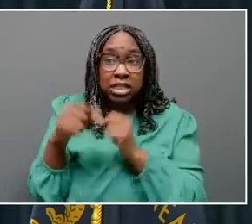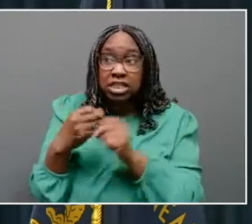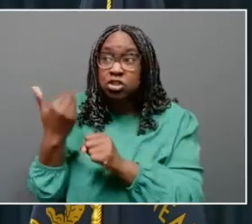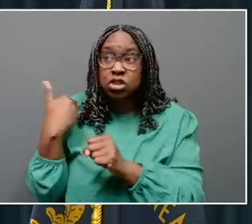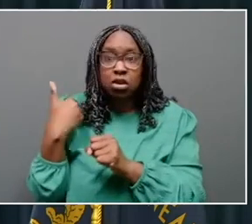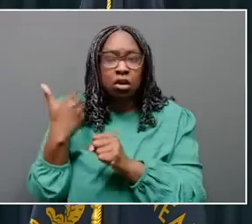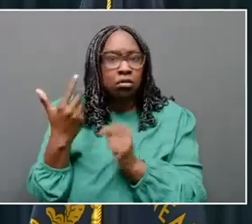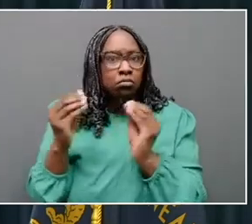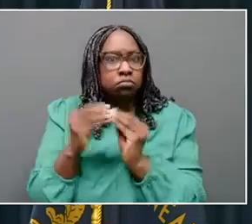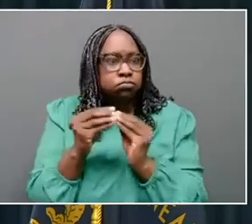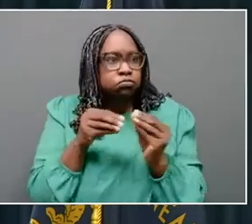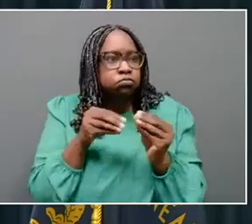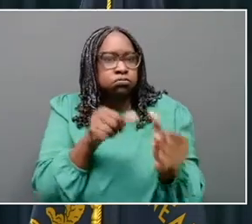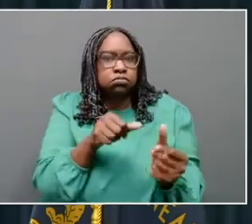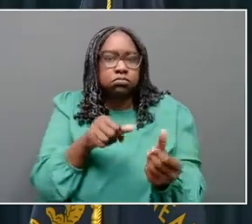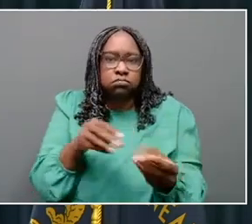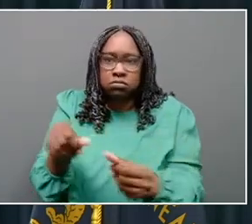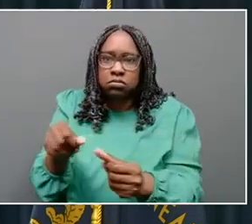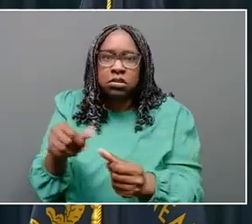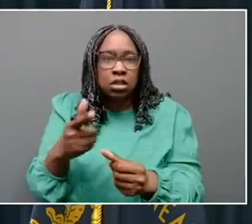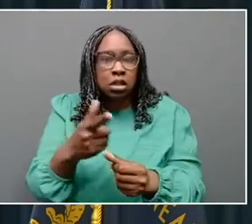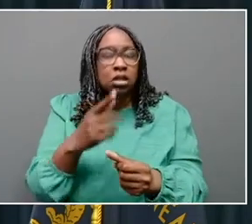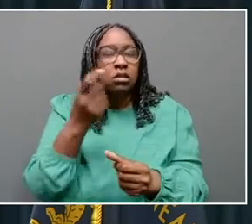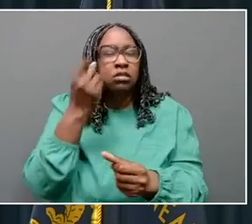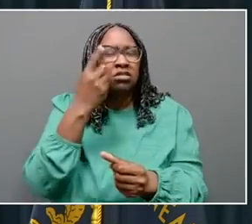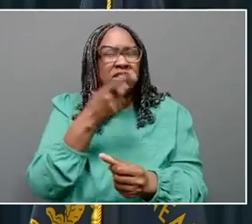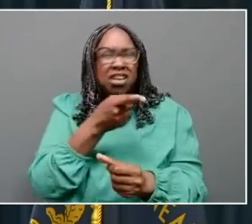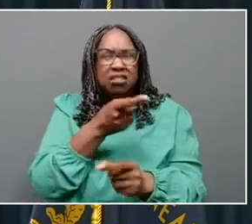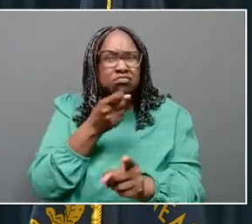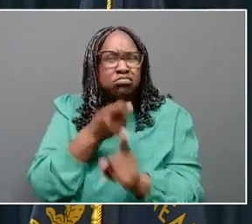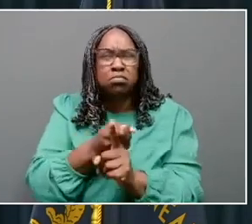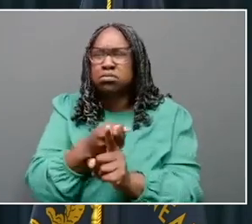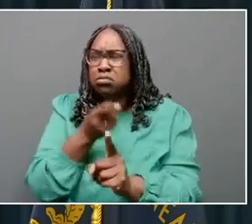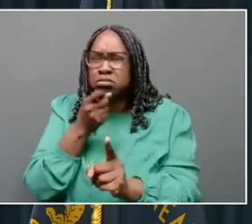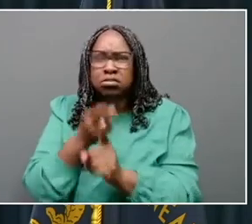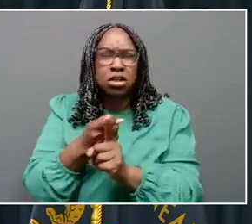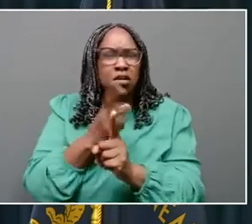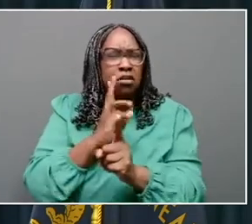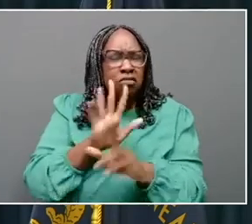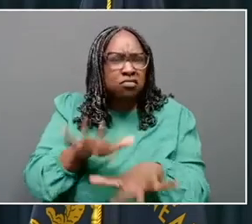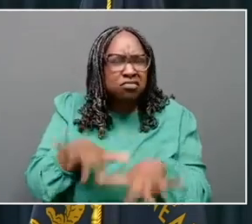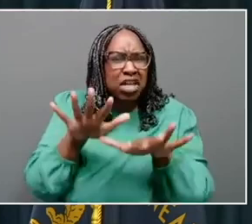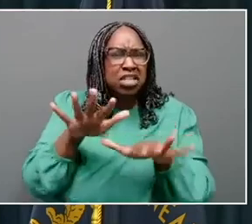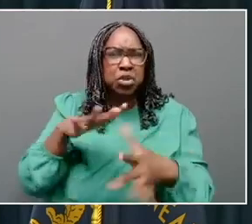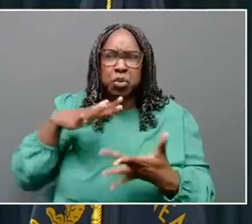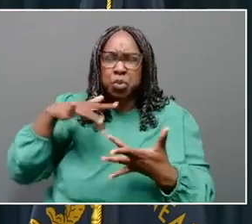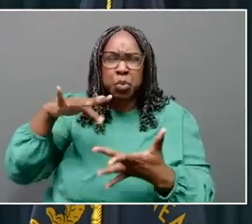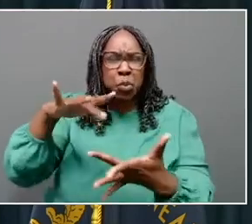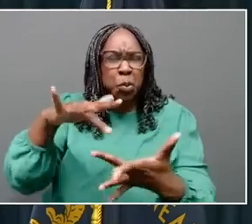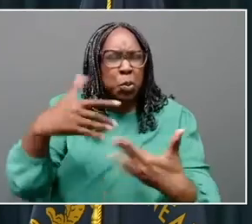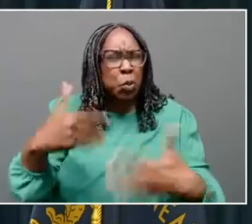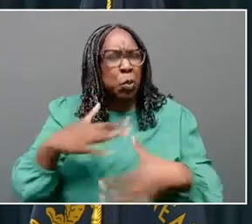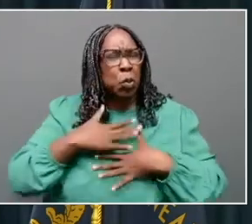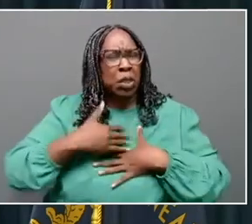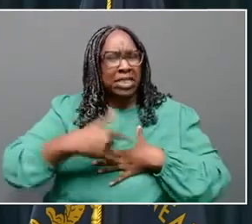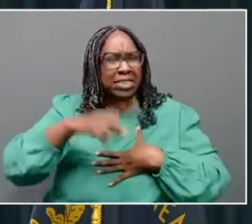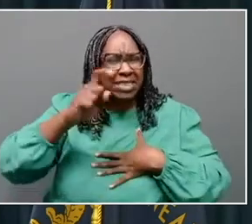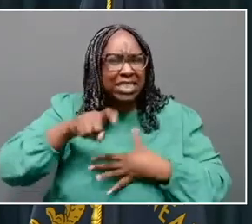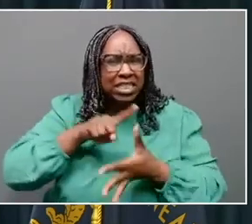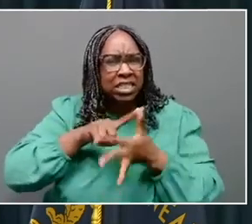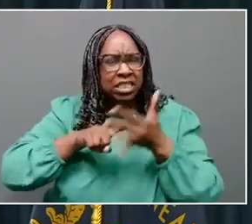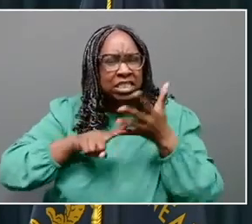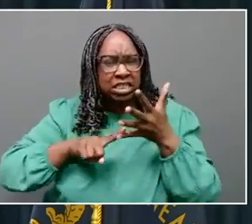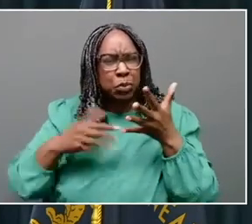hit by both flooding and tornadoes, the needs that they have right now. And here's some of the extra